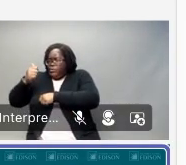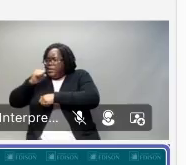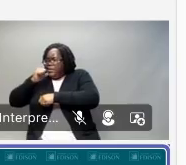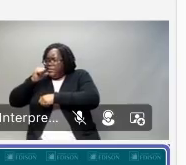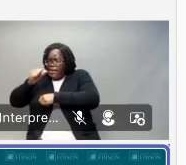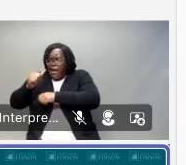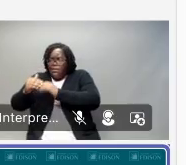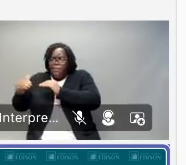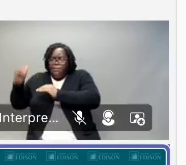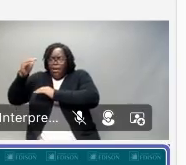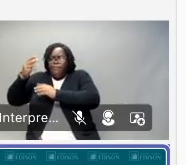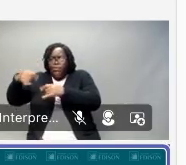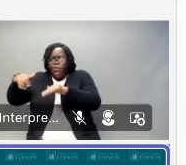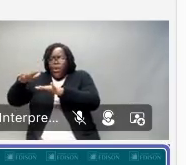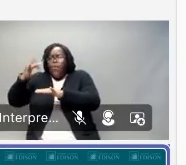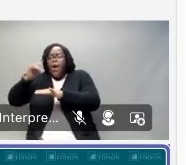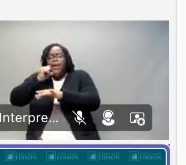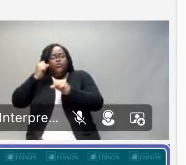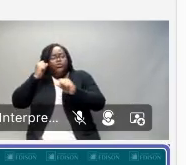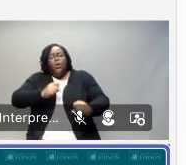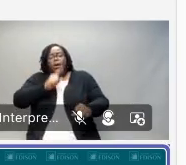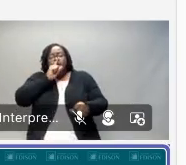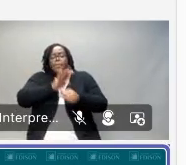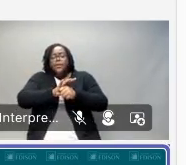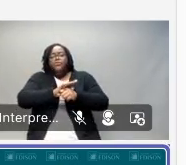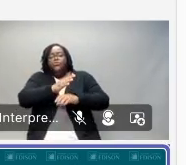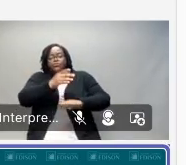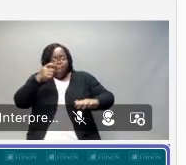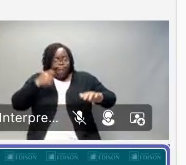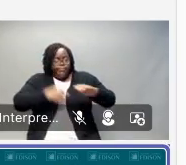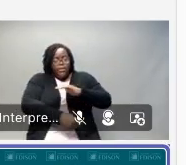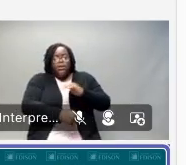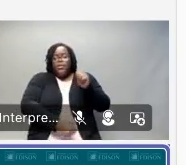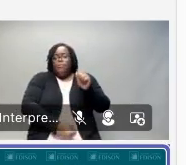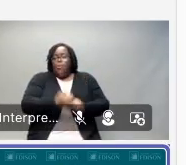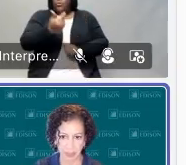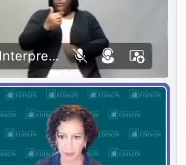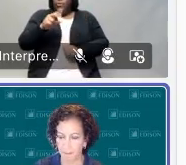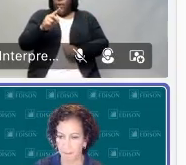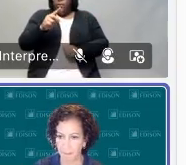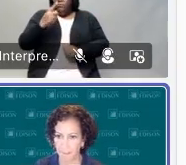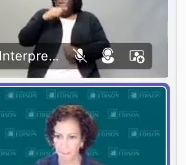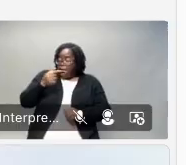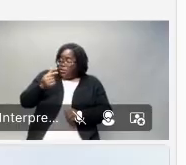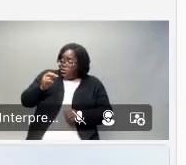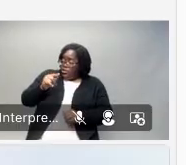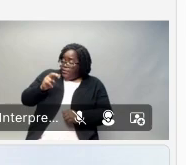isn't there a strong commitment from SCE to underground the majority of your grid? Genevieve, do you want to take this one?